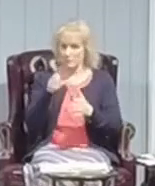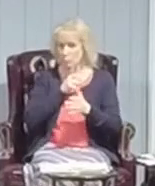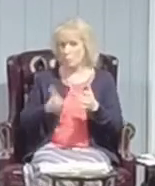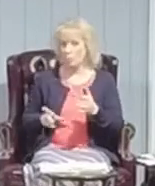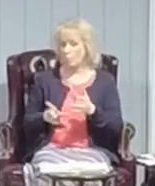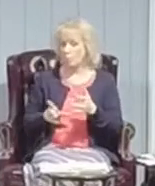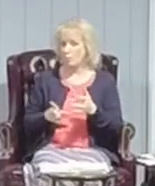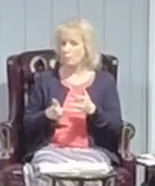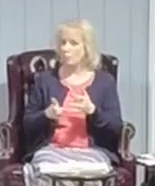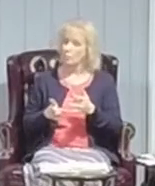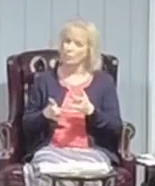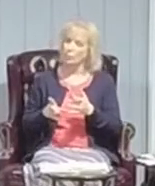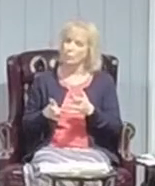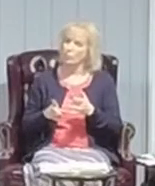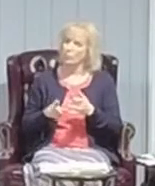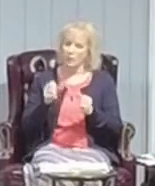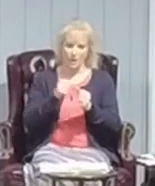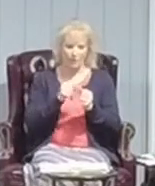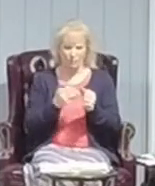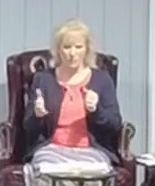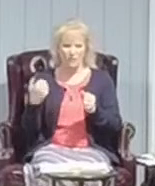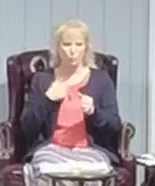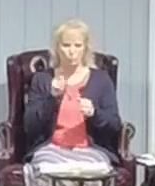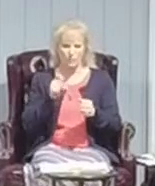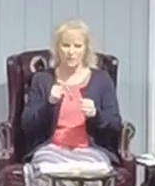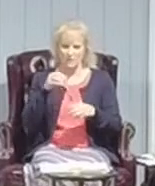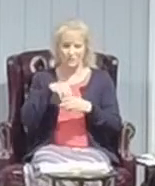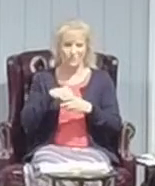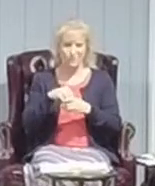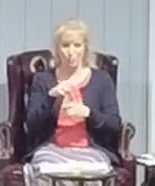have, everything we need in one.